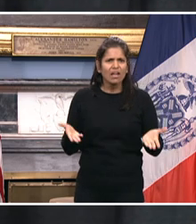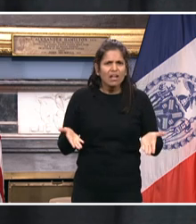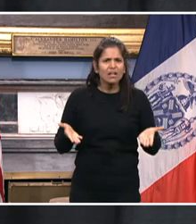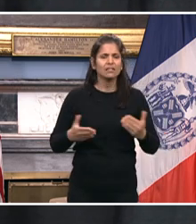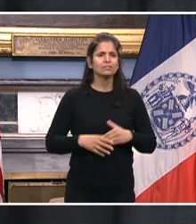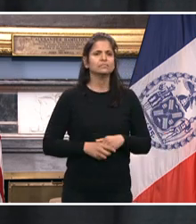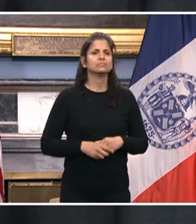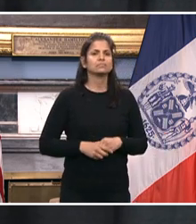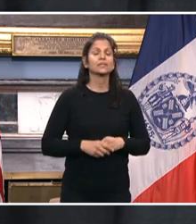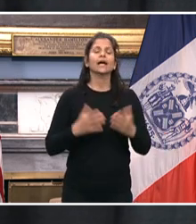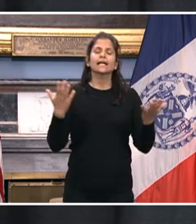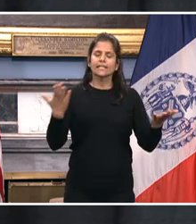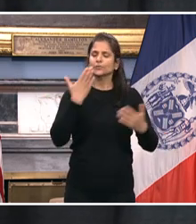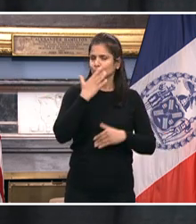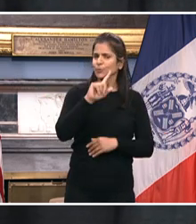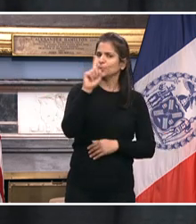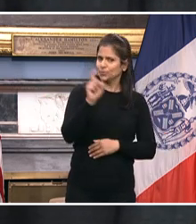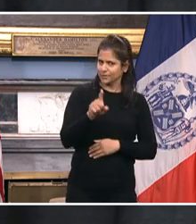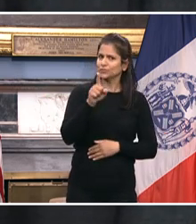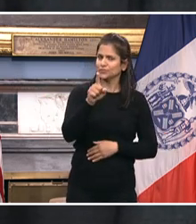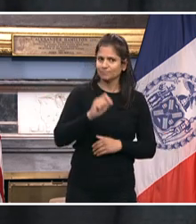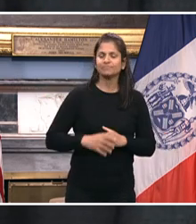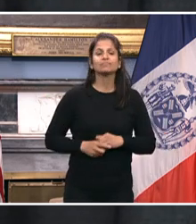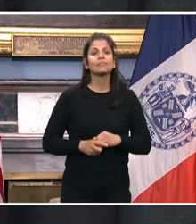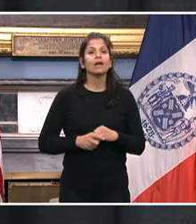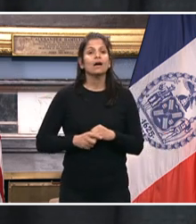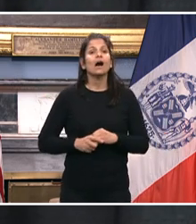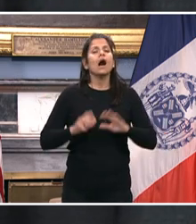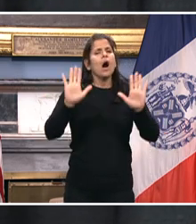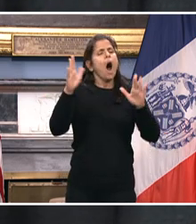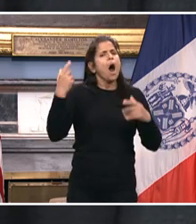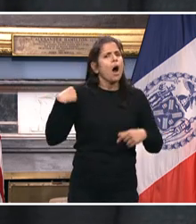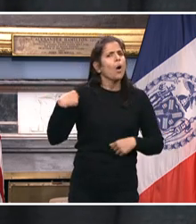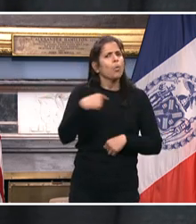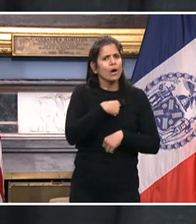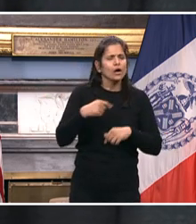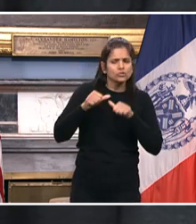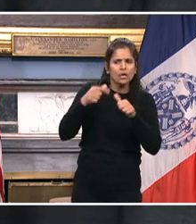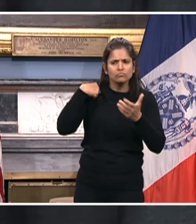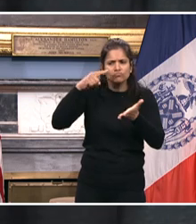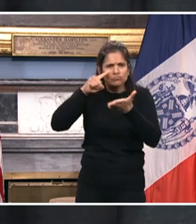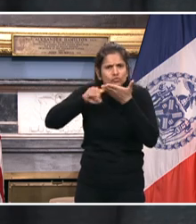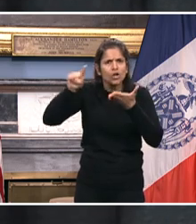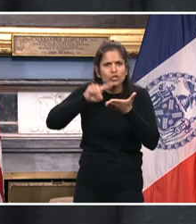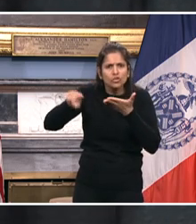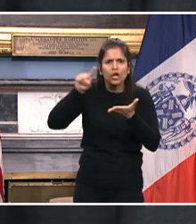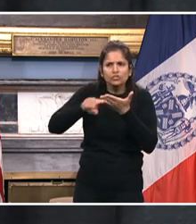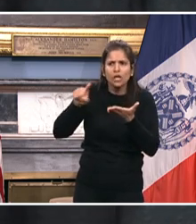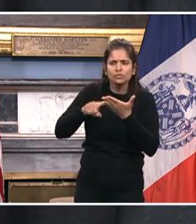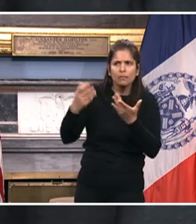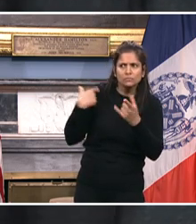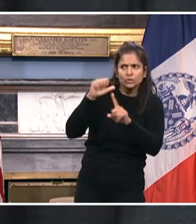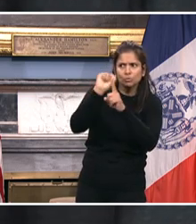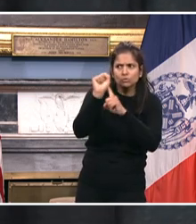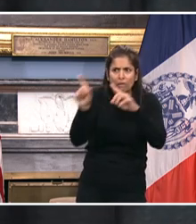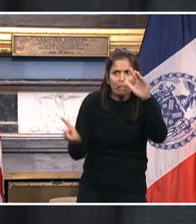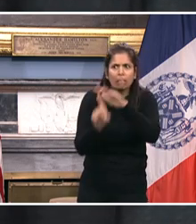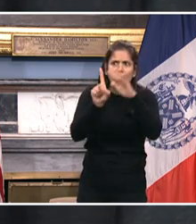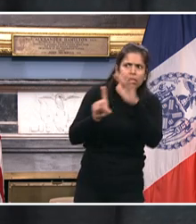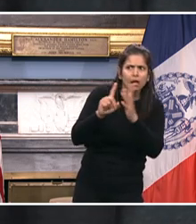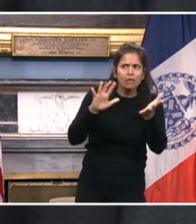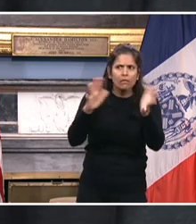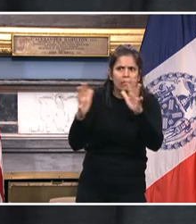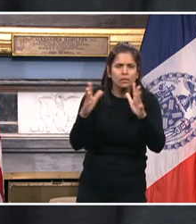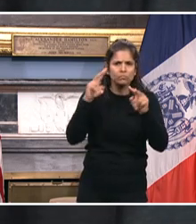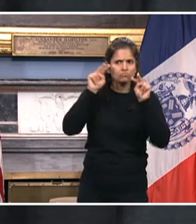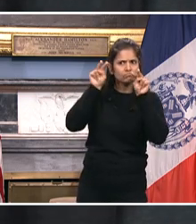keep looking at it, but I want to tell you what certainly NYPD felt strongly after we had a very initial experience, and I